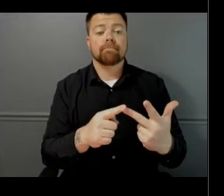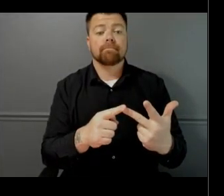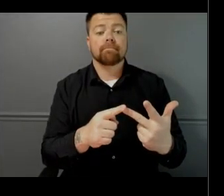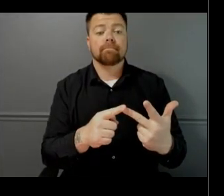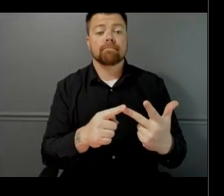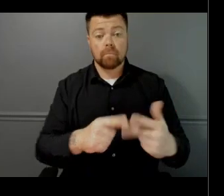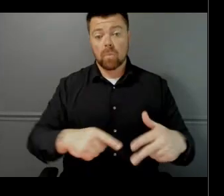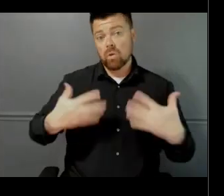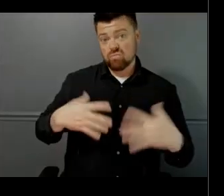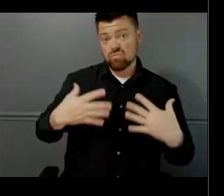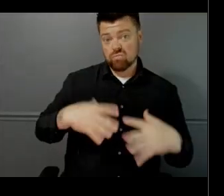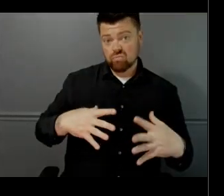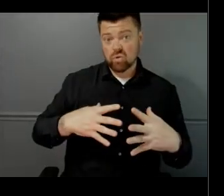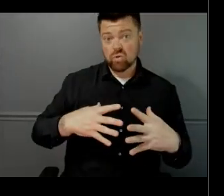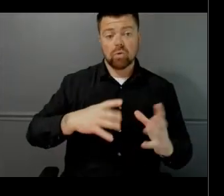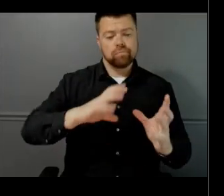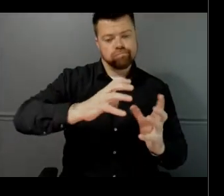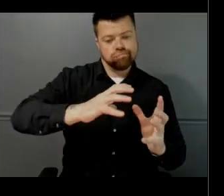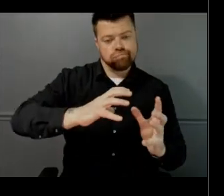laundry facilities,